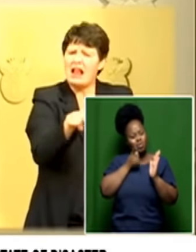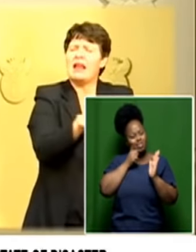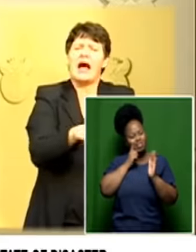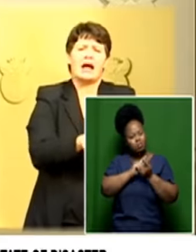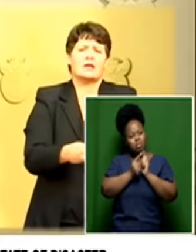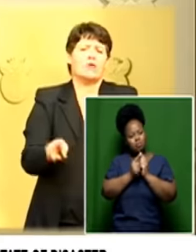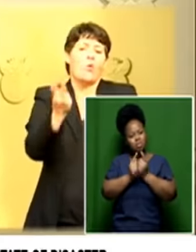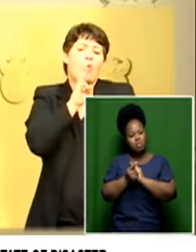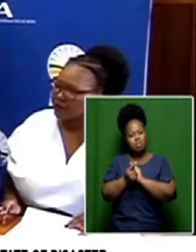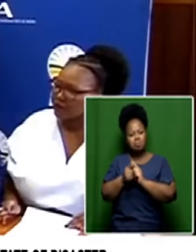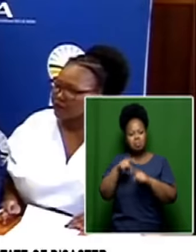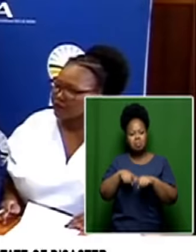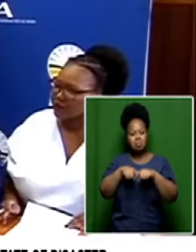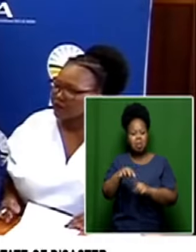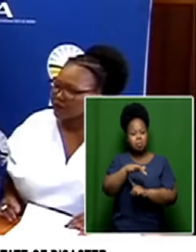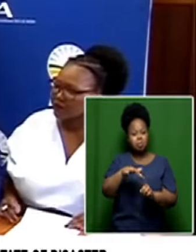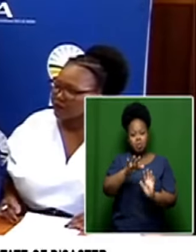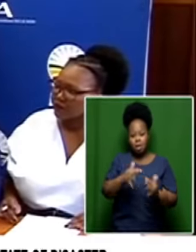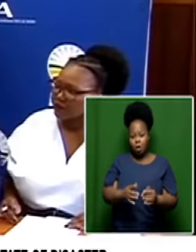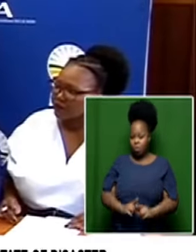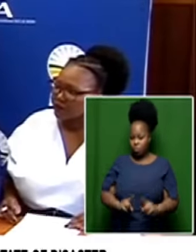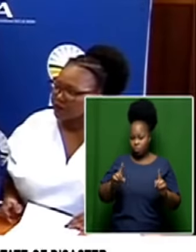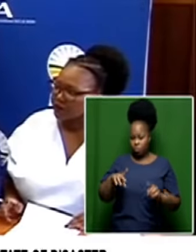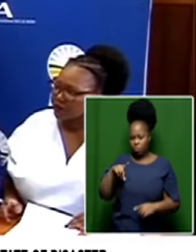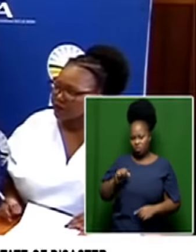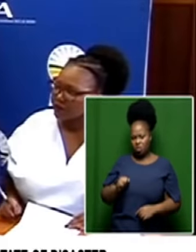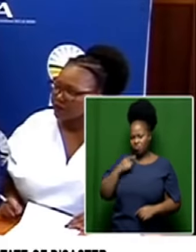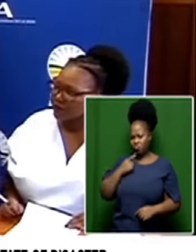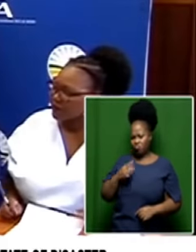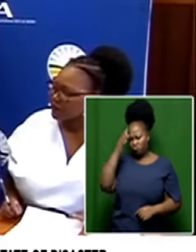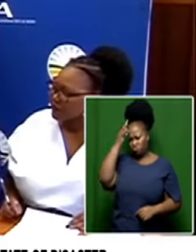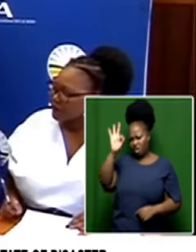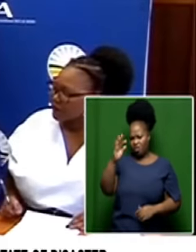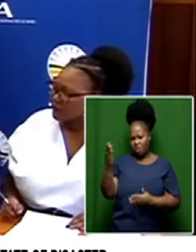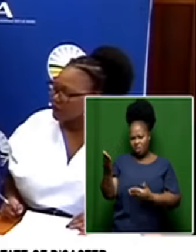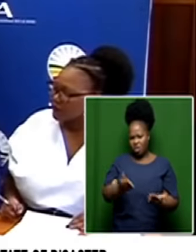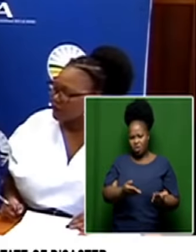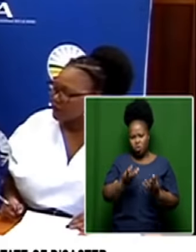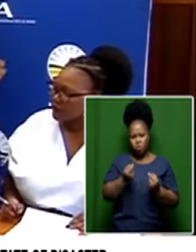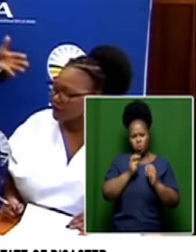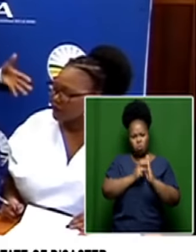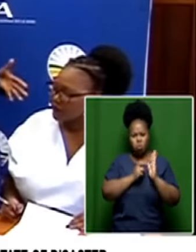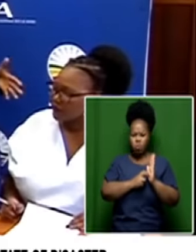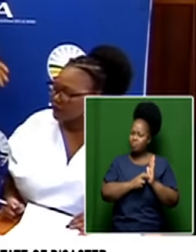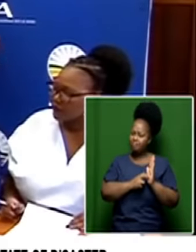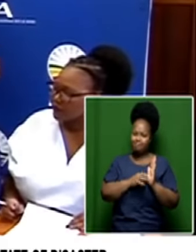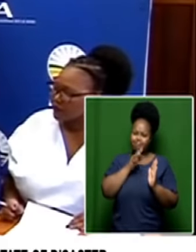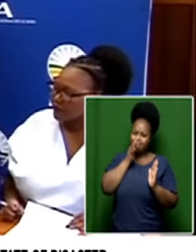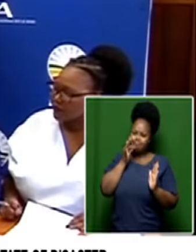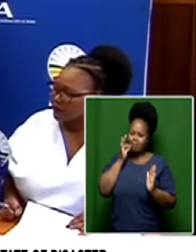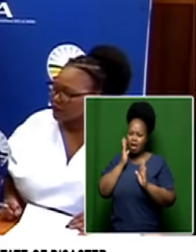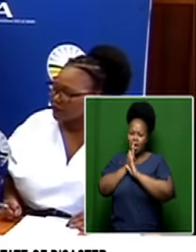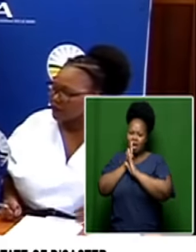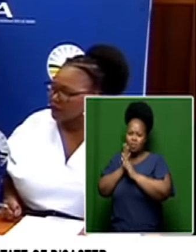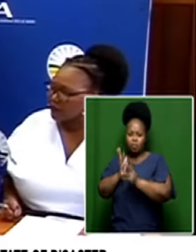COVID-19 situation evolves. But the DA says the manner in which the government is introducing these regulations is secretive and